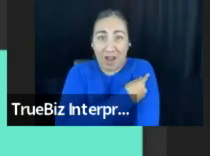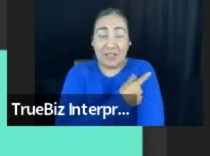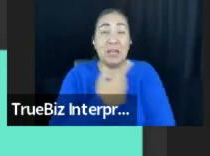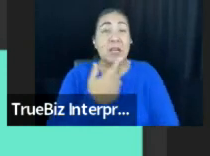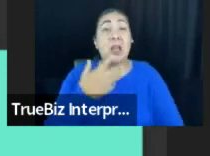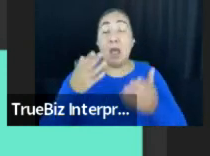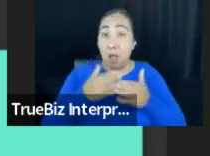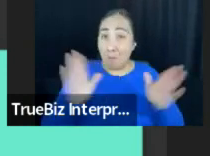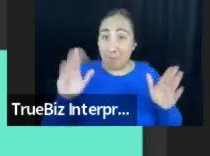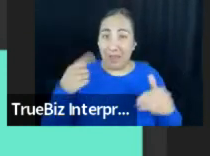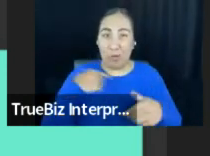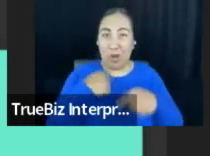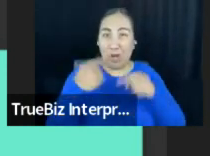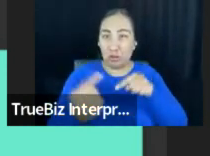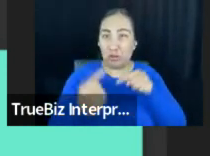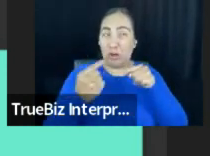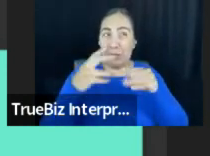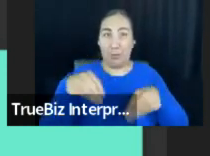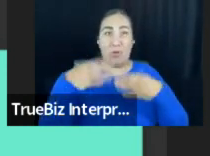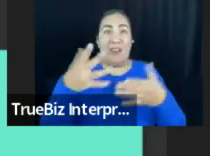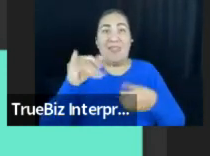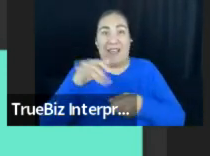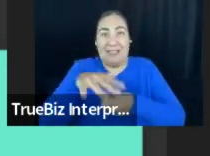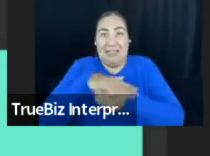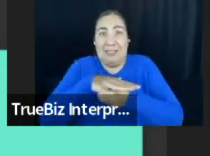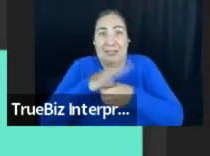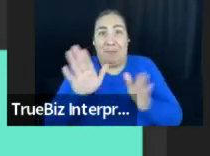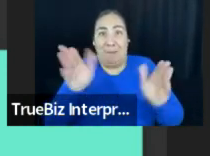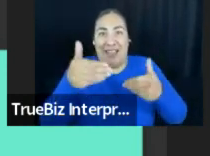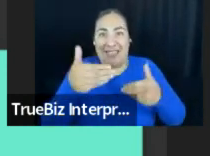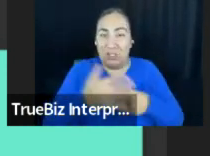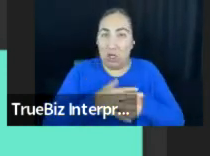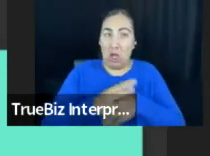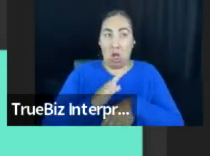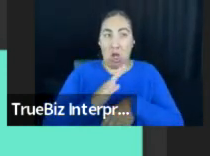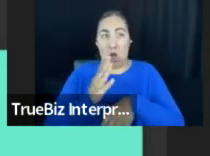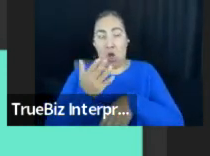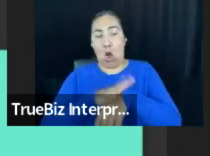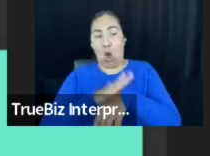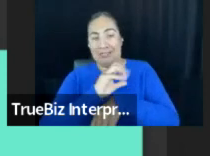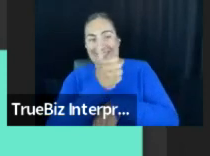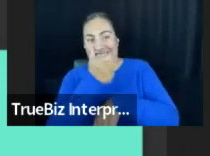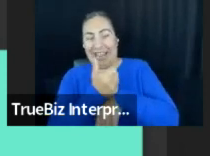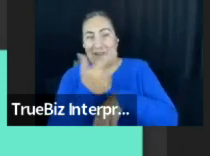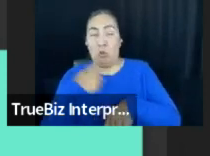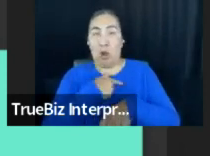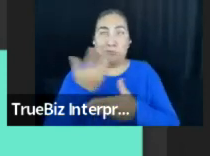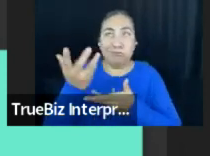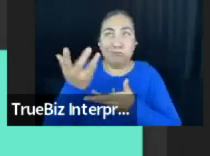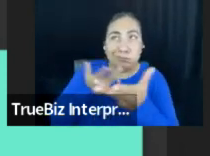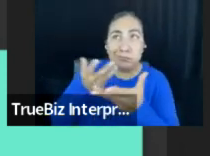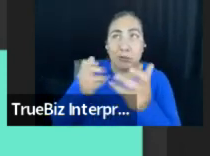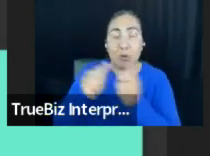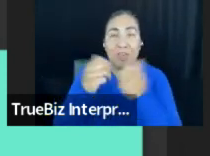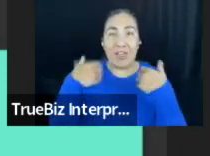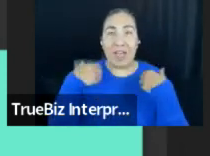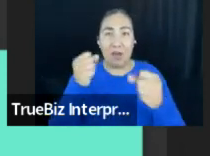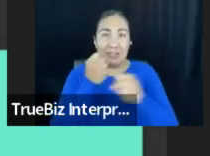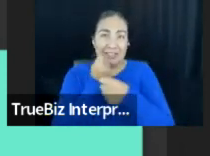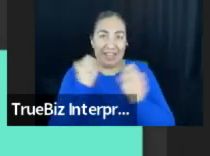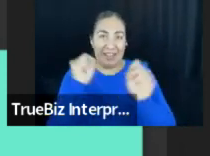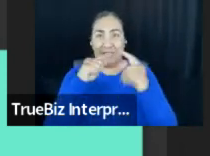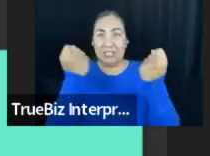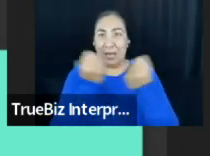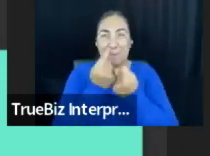actually providing that space on site. So we are, you know, we're working with our health and safety team to sort of figure out what options there might